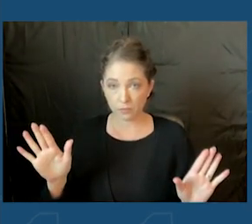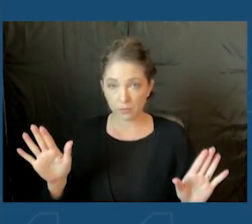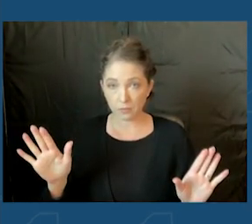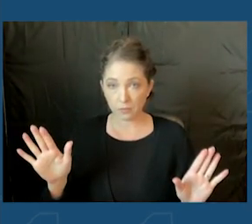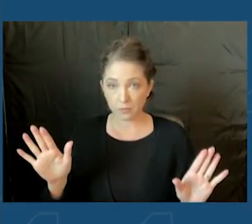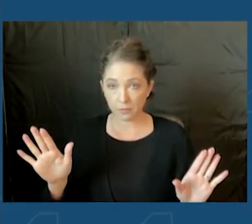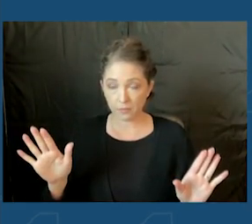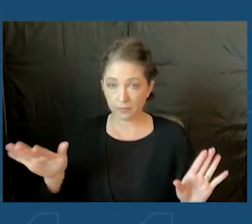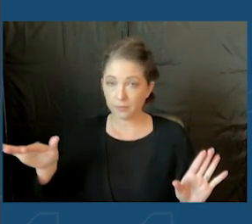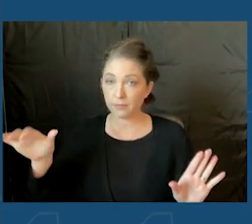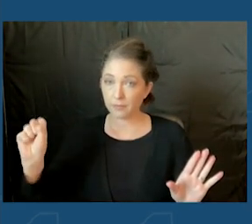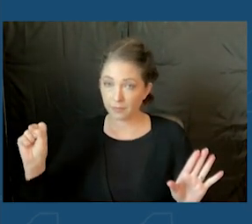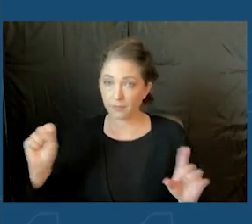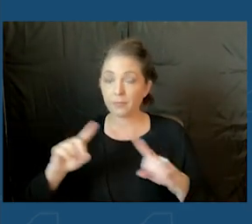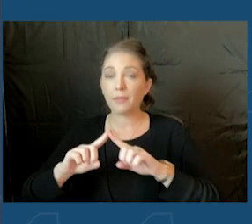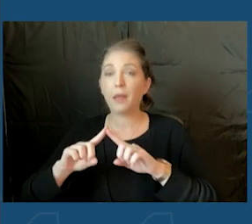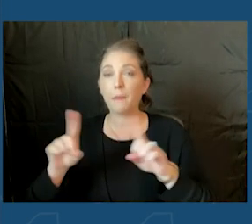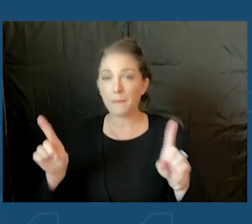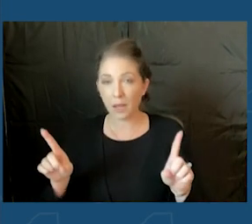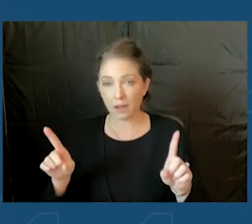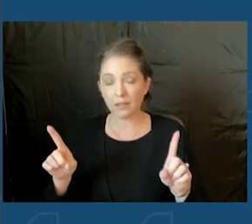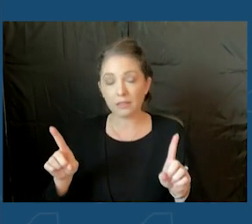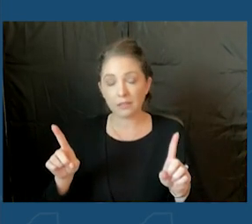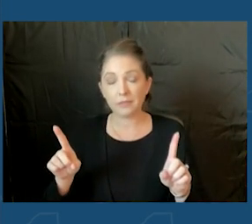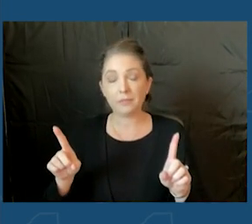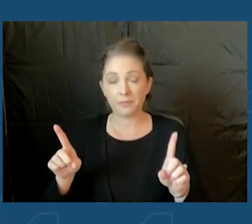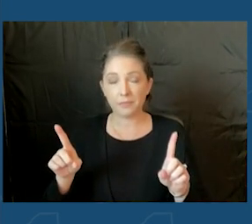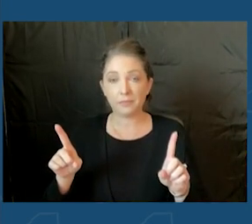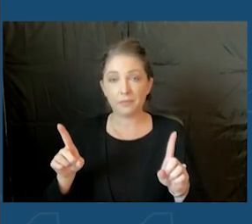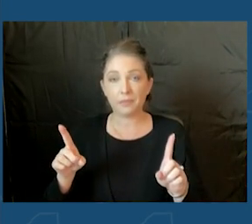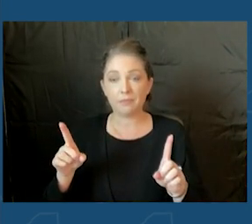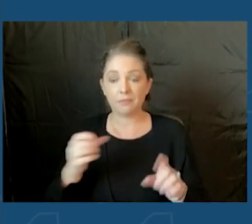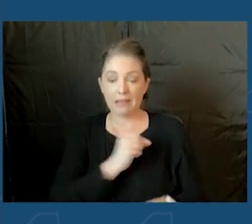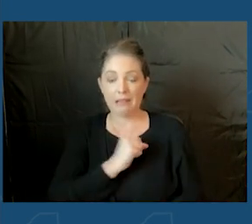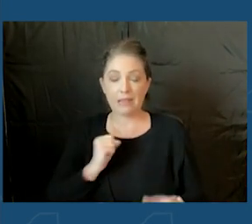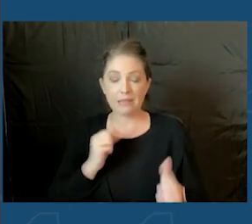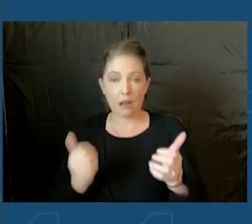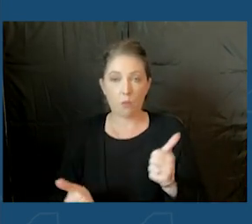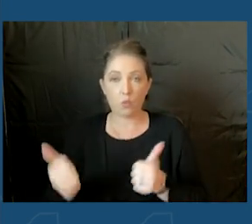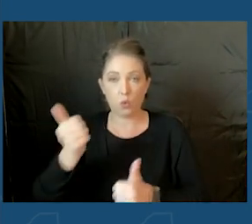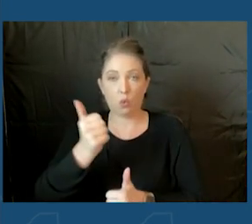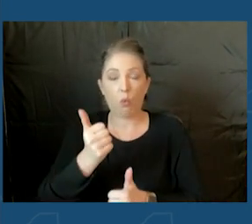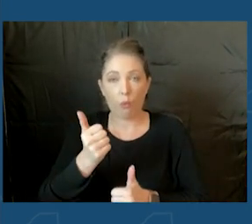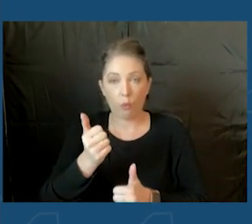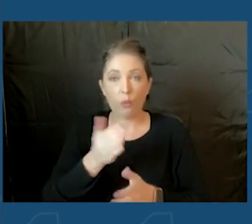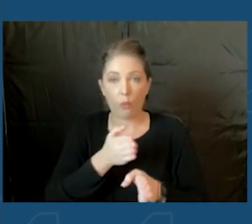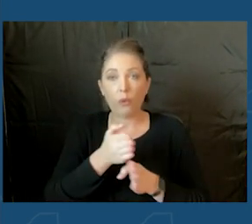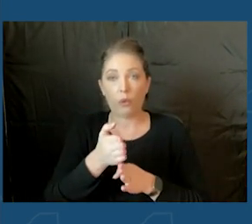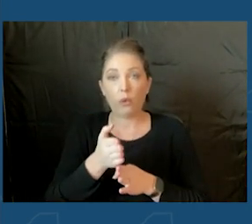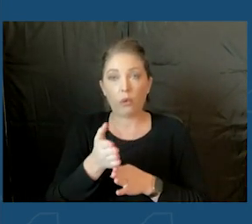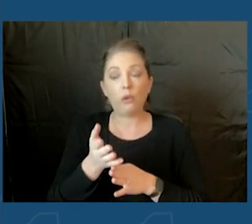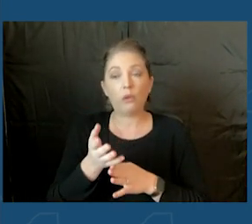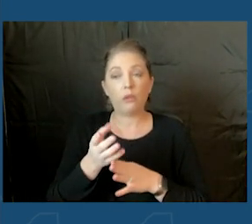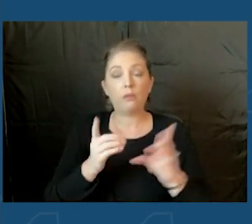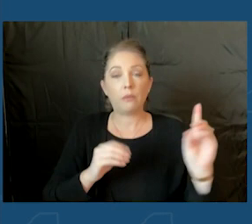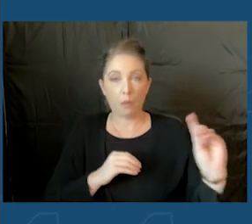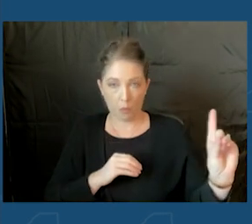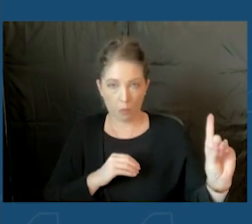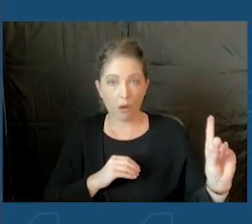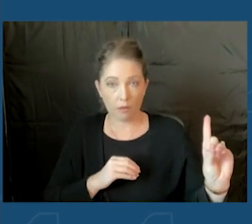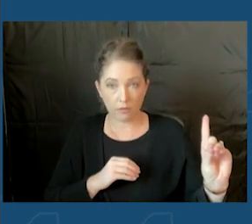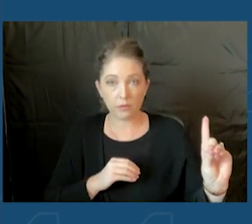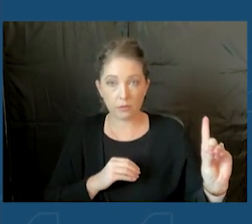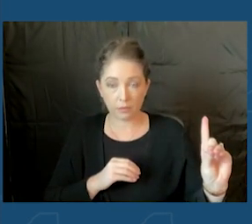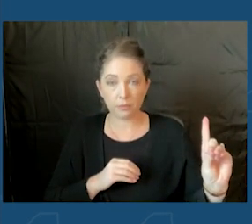All right, but it took a Senate majority of Democrats